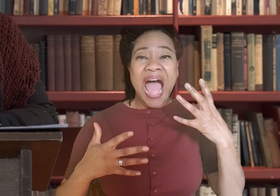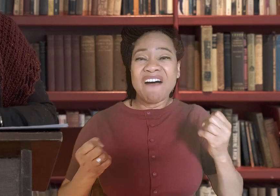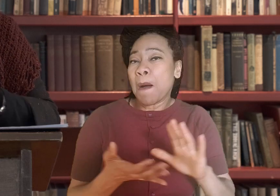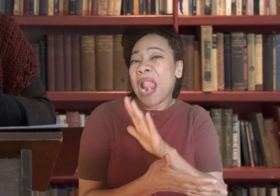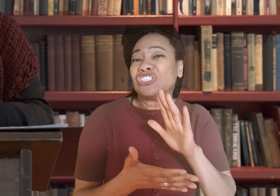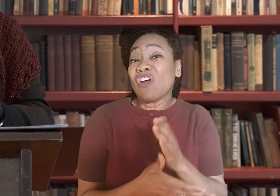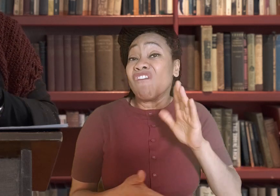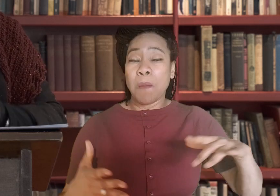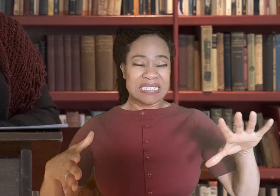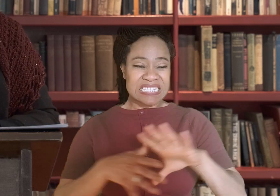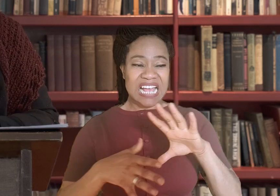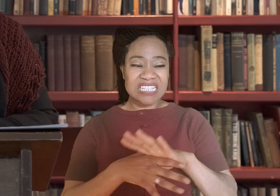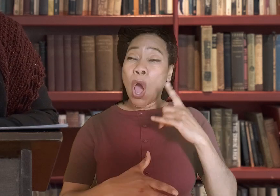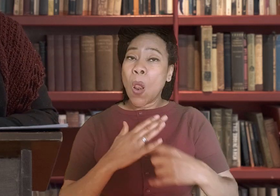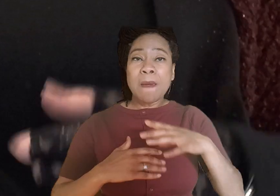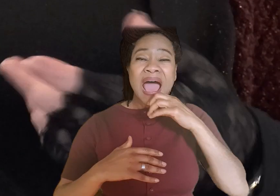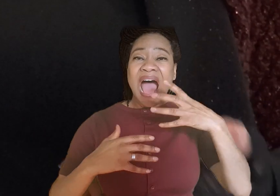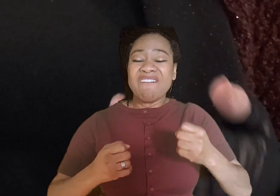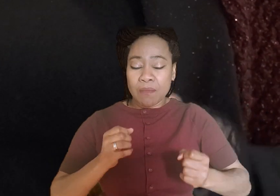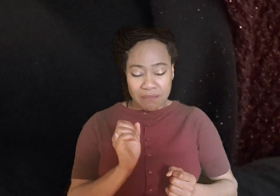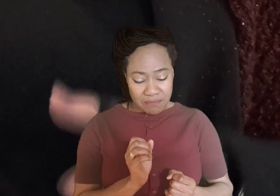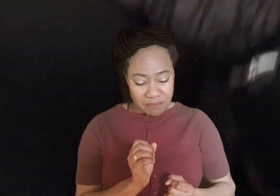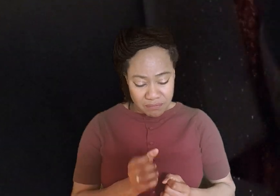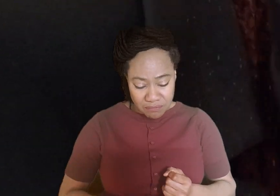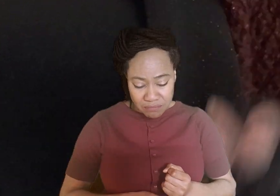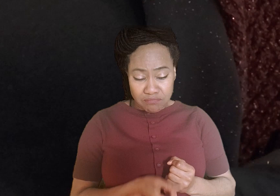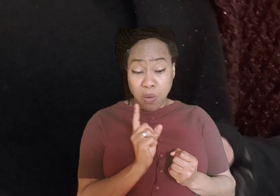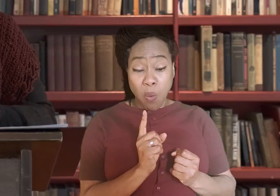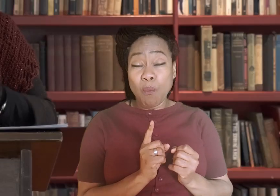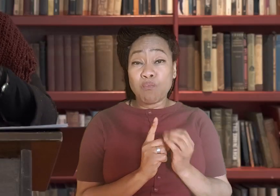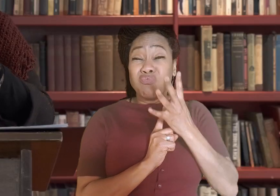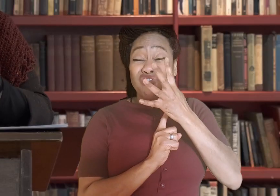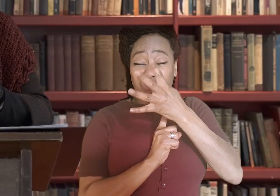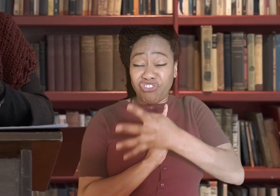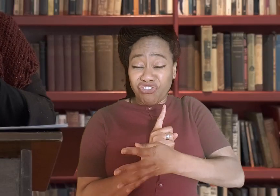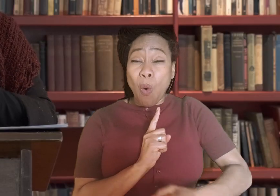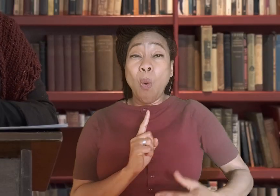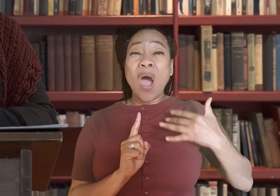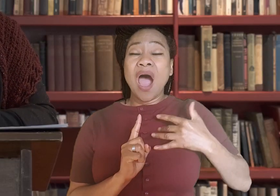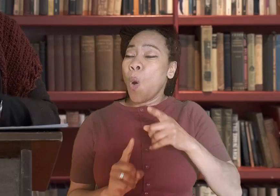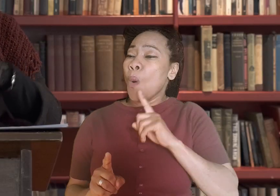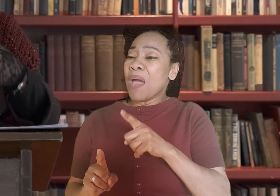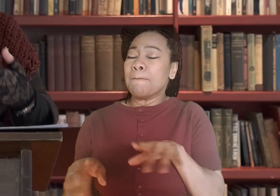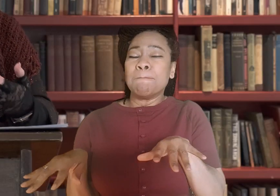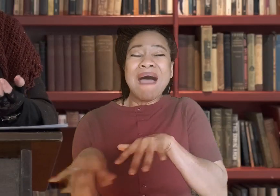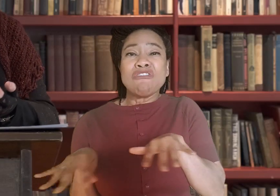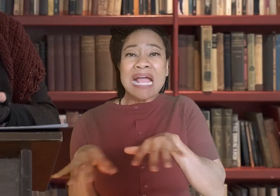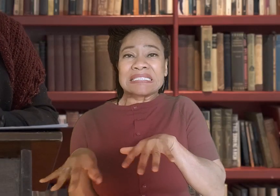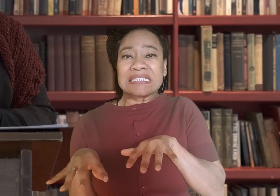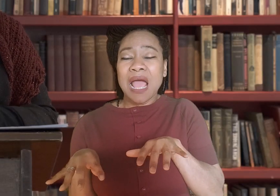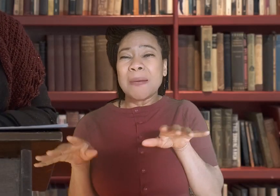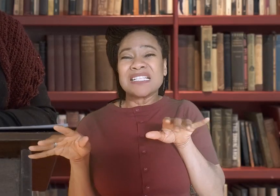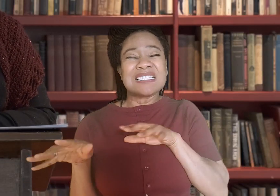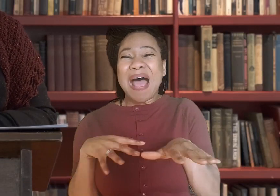pleasure from sex, only men had orgasms. Women had paroxysms, which is a delightful way of describing a spasm